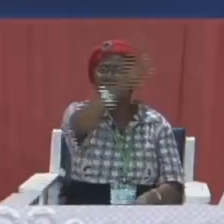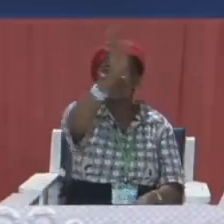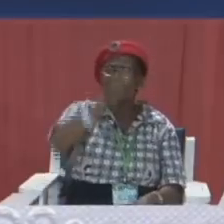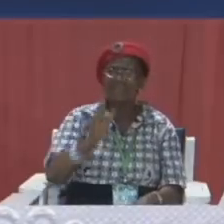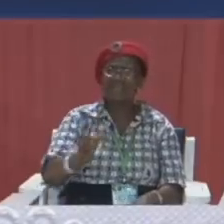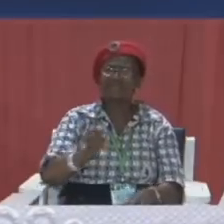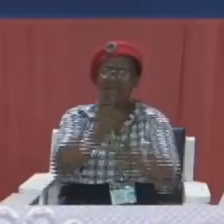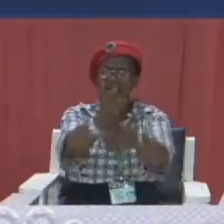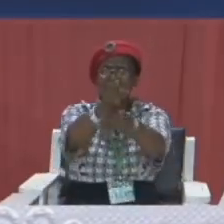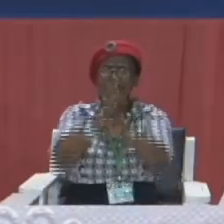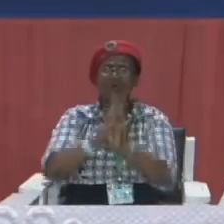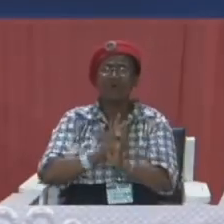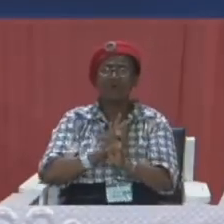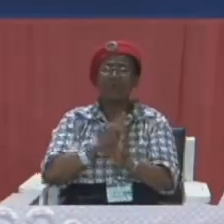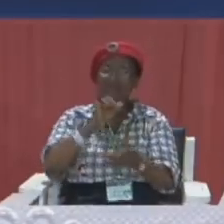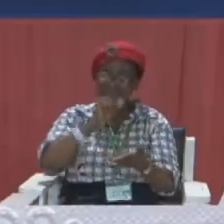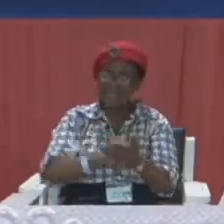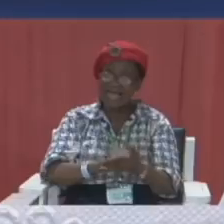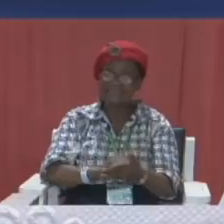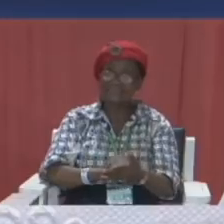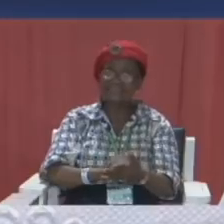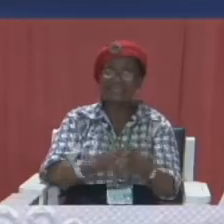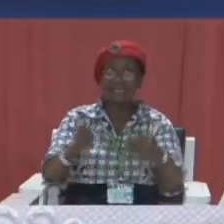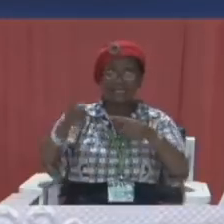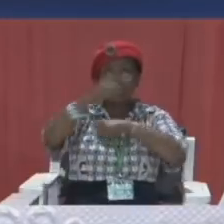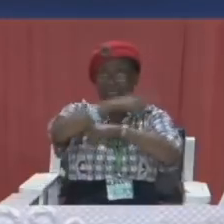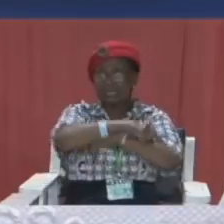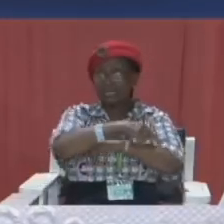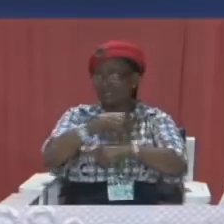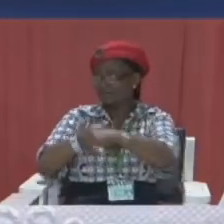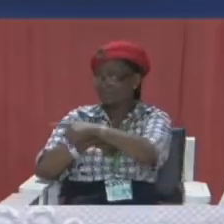That day I said, amen with all my heart.